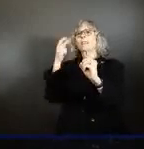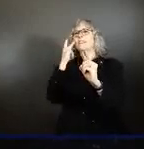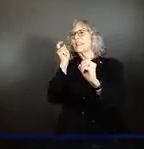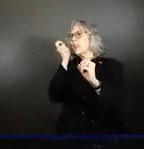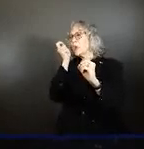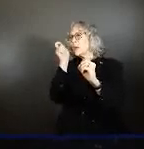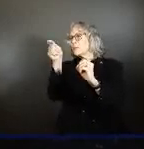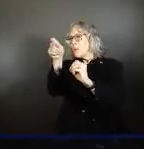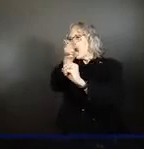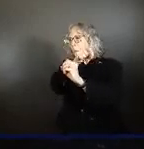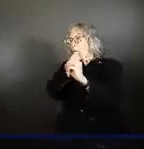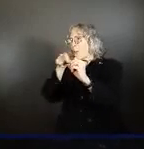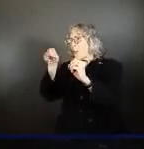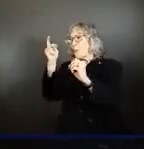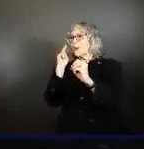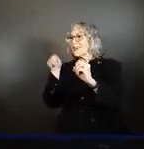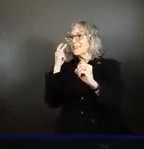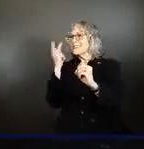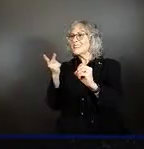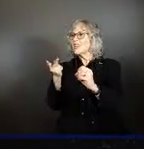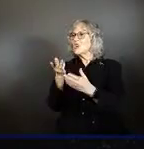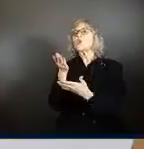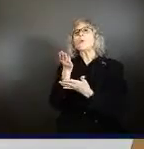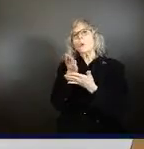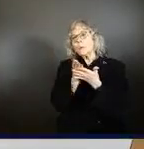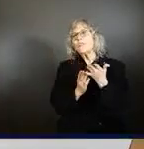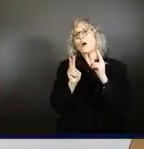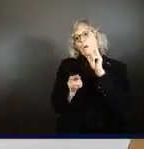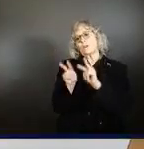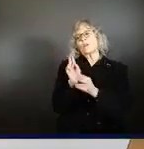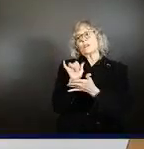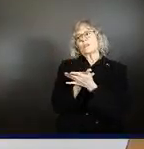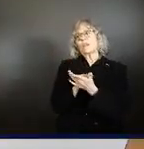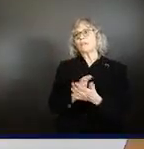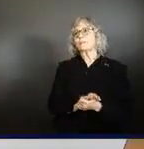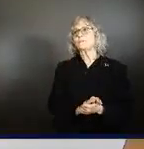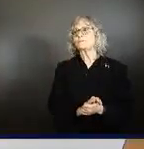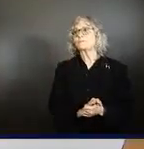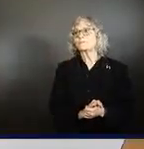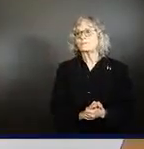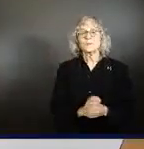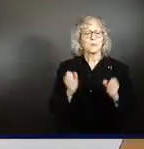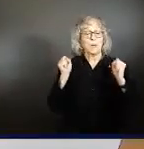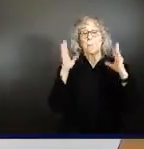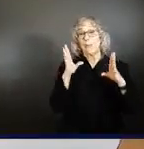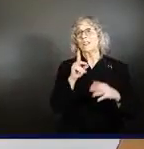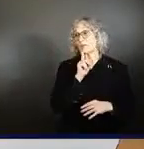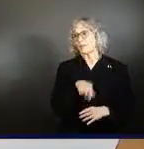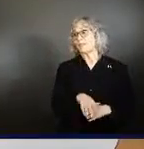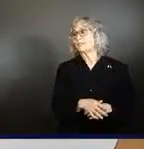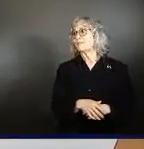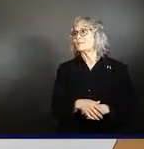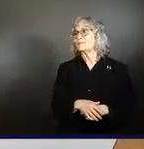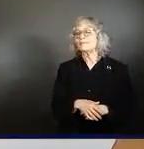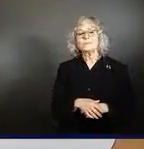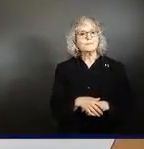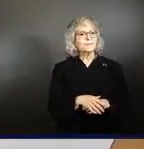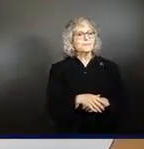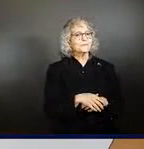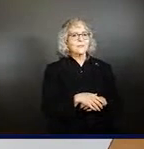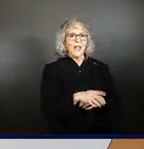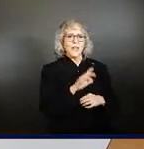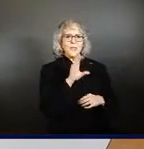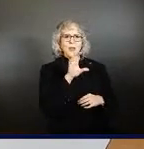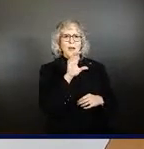dot going around, and that's the planet. So yes, there will be some observations of that with Webb, which is quite amazing on its own. Yeah, and what does the coronagraph tell